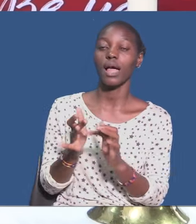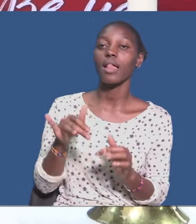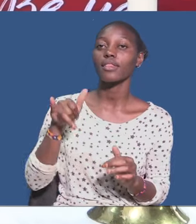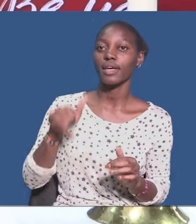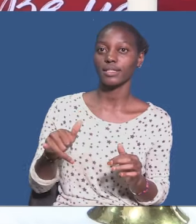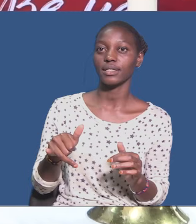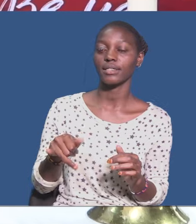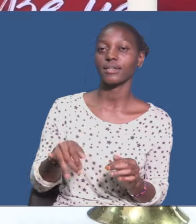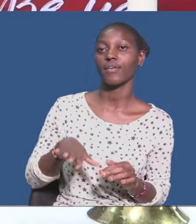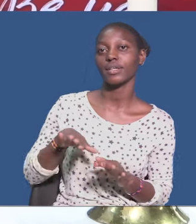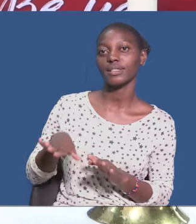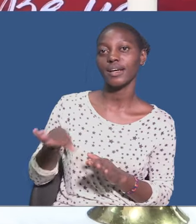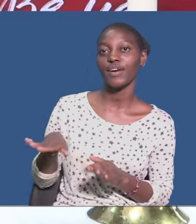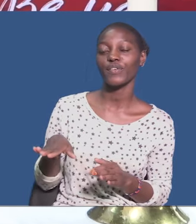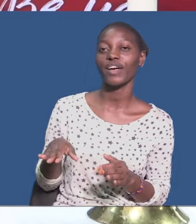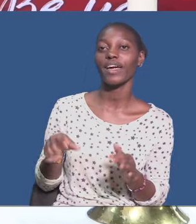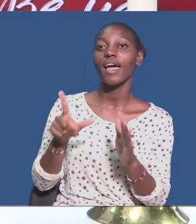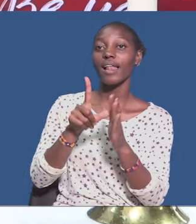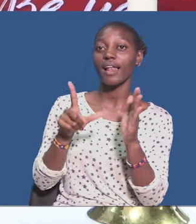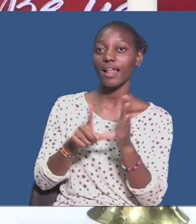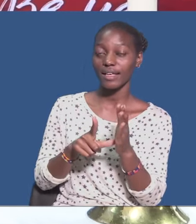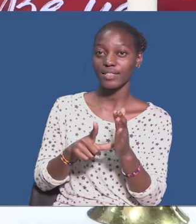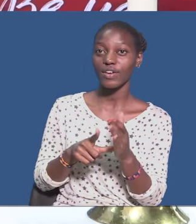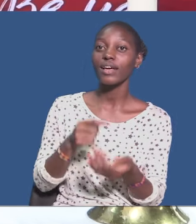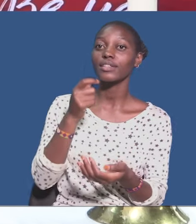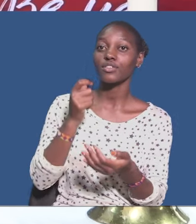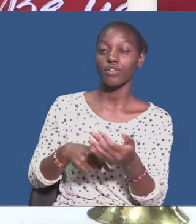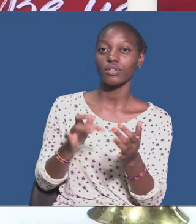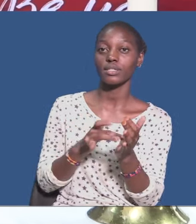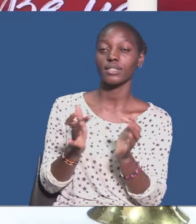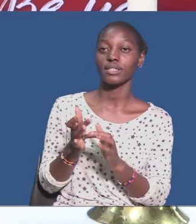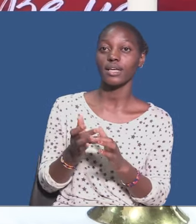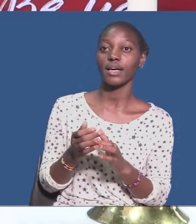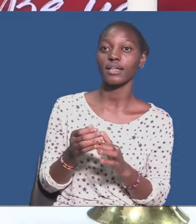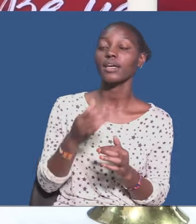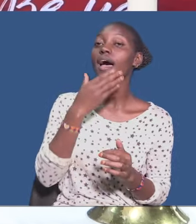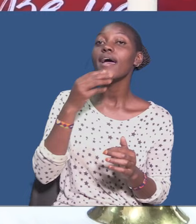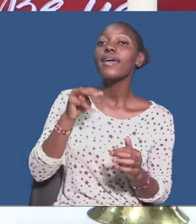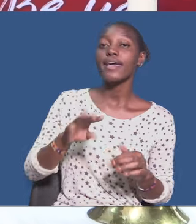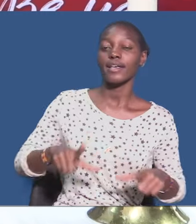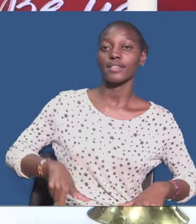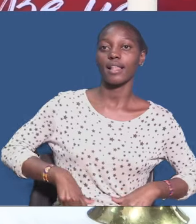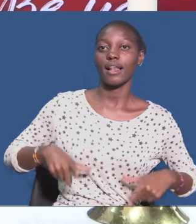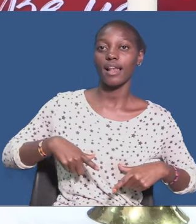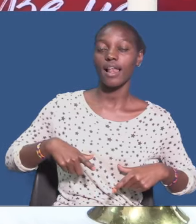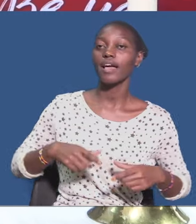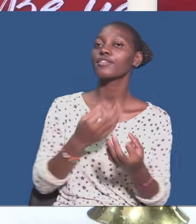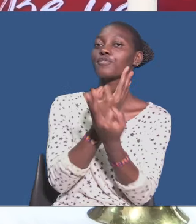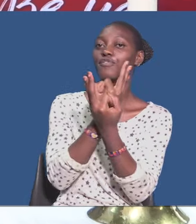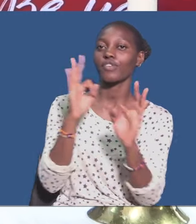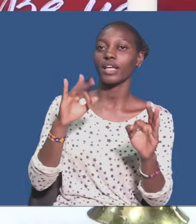takeaway lesson today. It cost Jesus his life to set those who